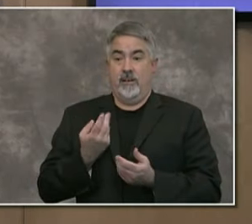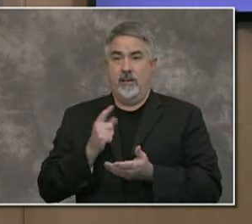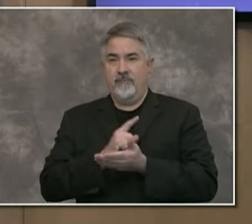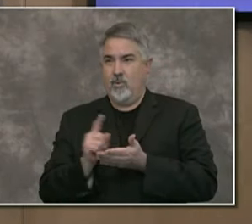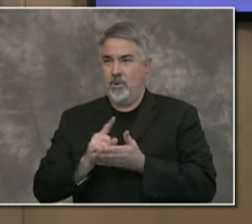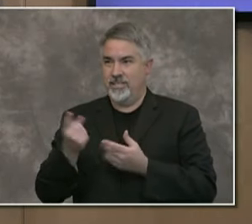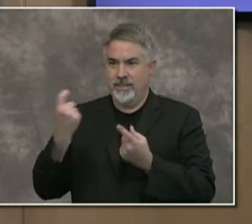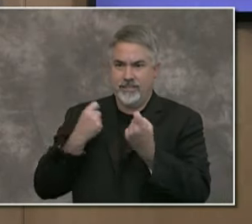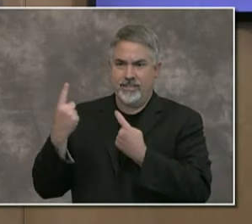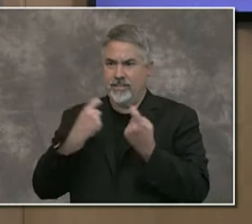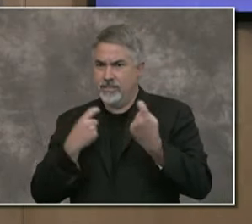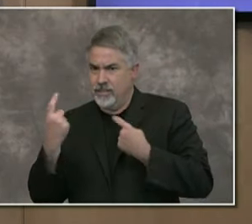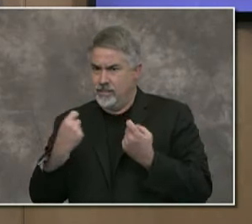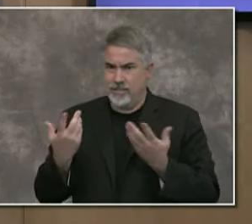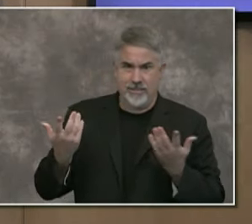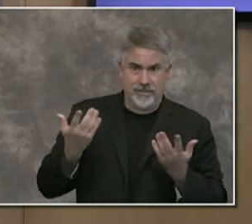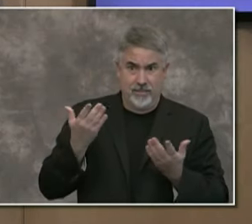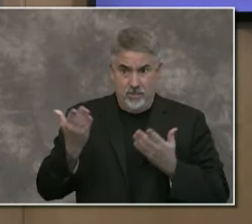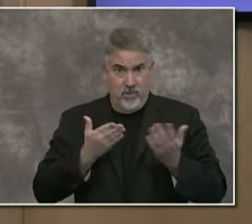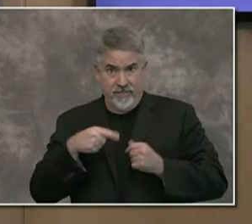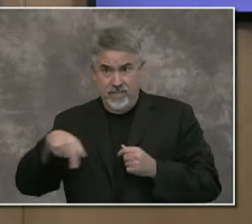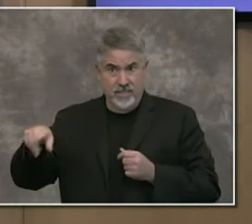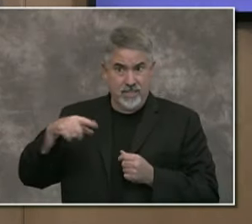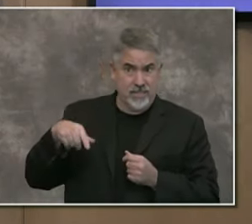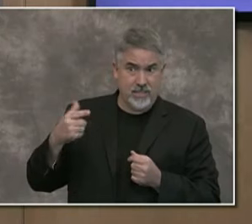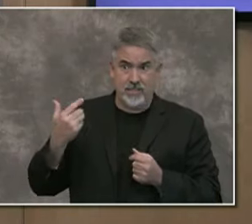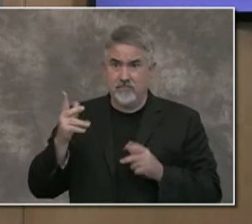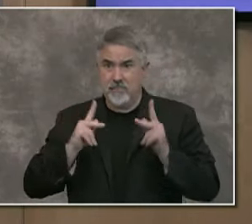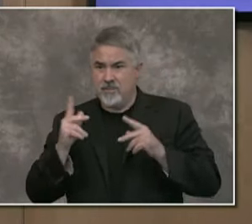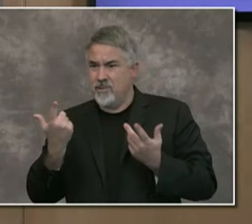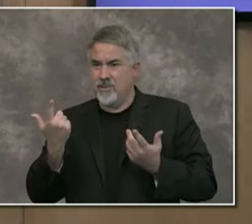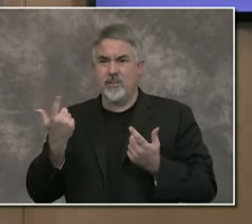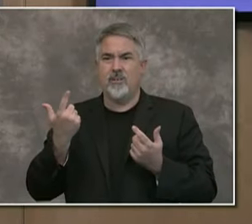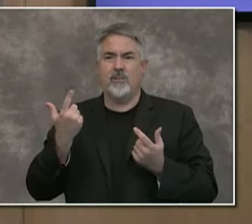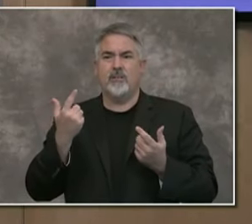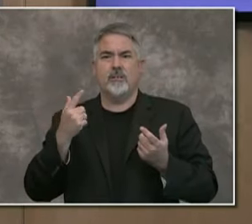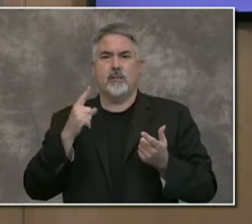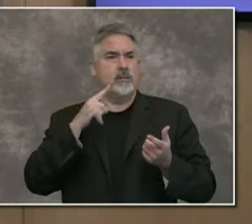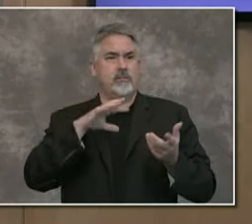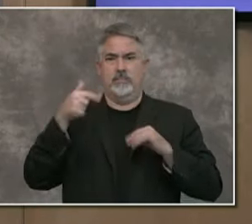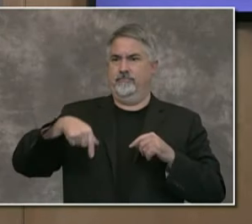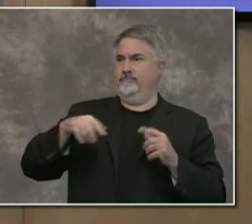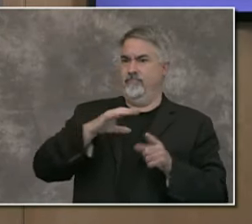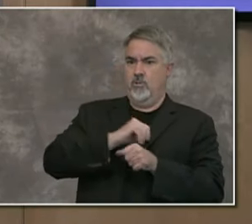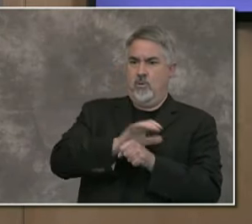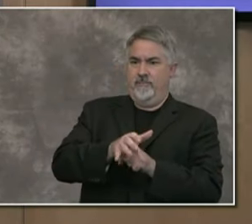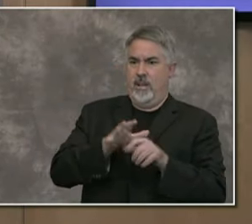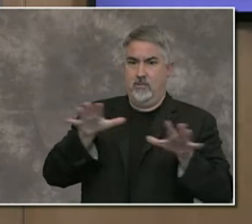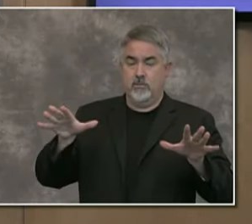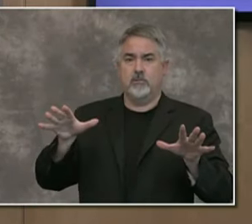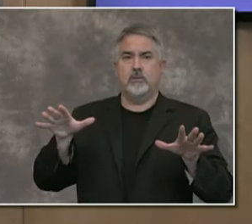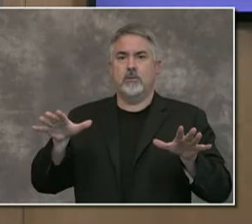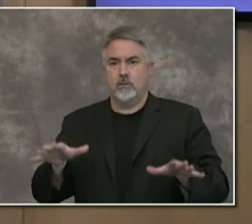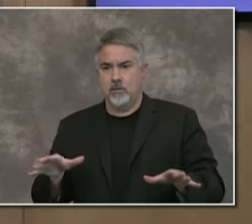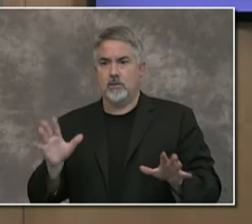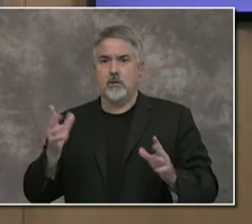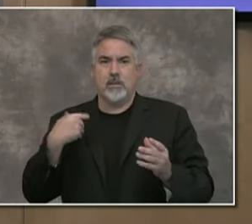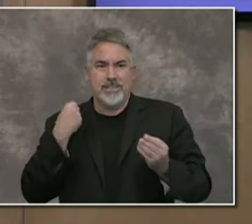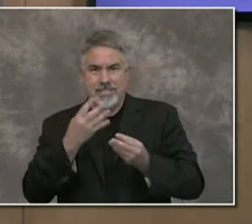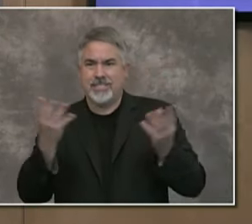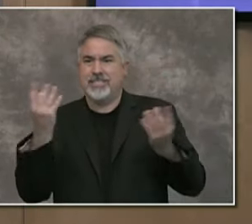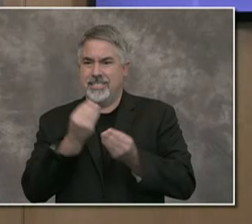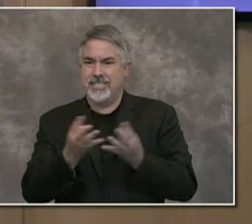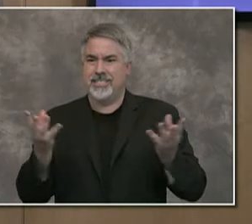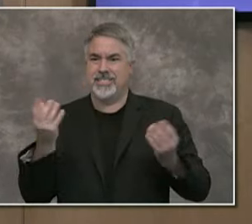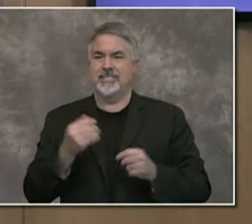daily routines and to stay at home as much as possible. And you know, for the most part, many of the residents of San Diego County have just